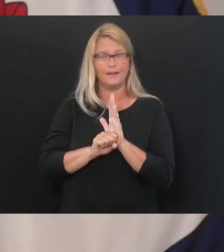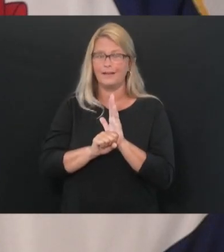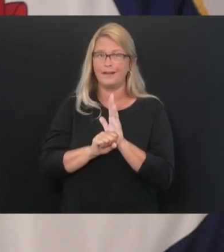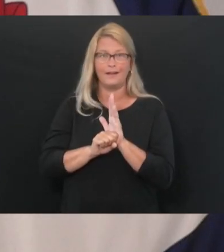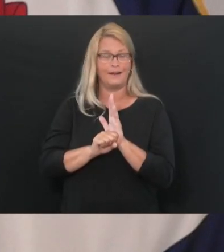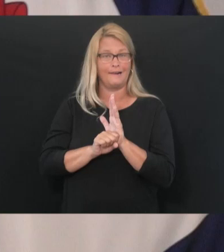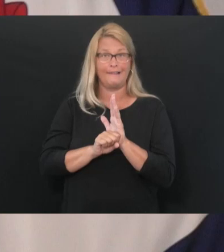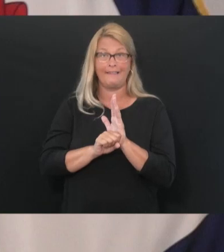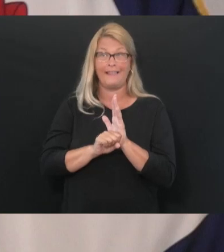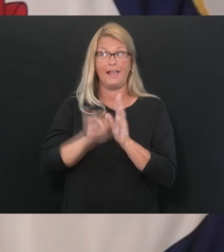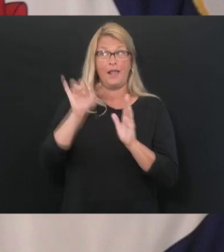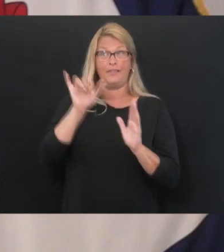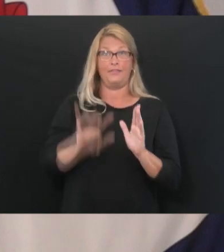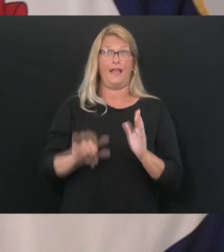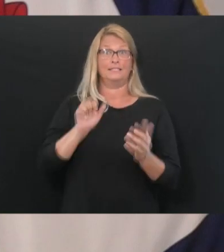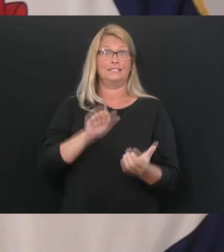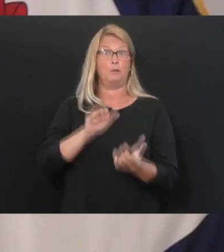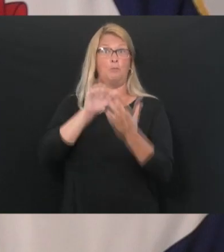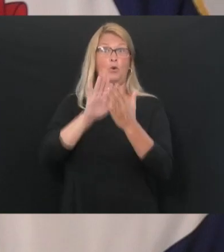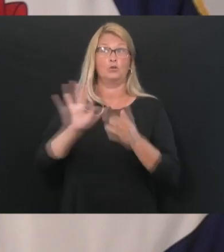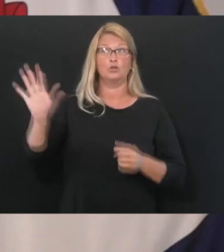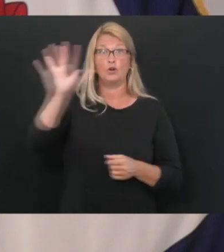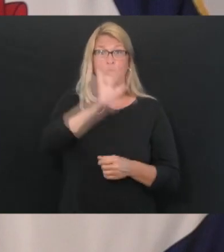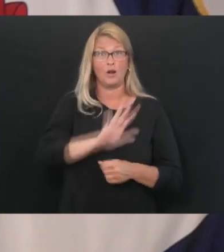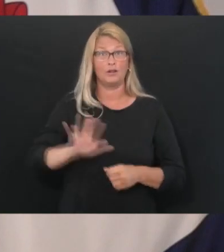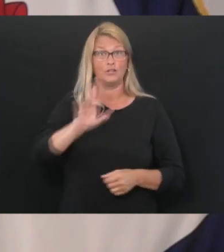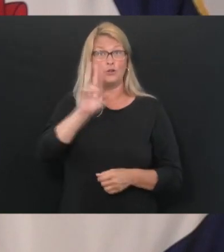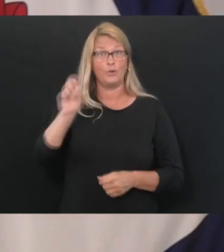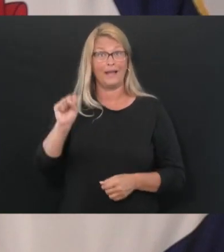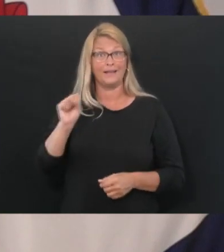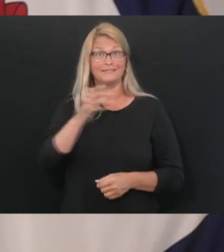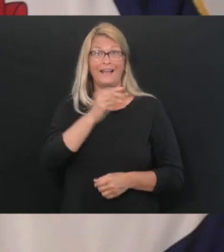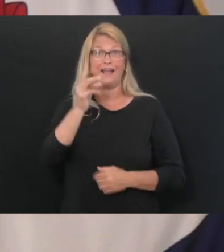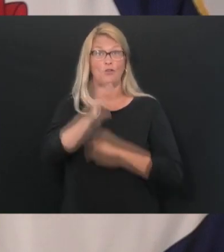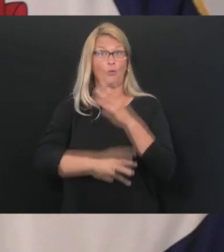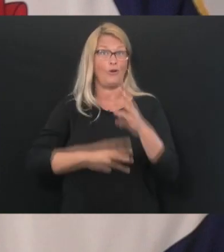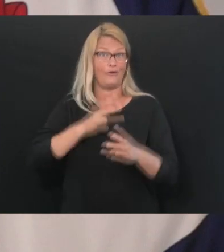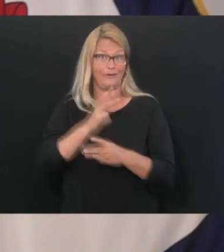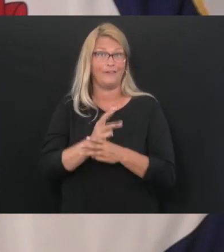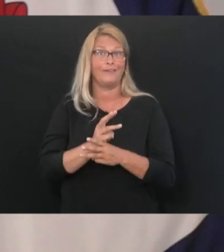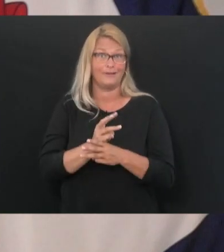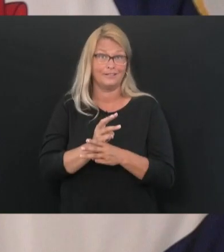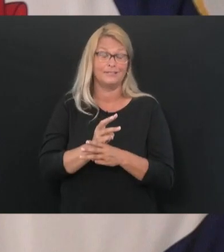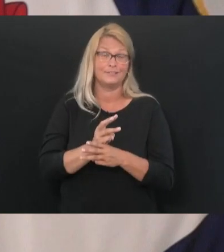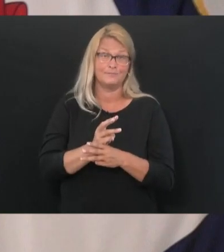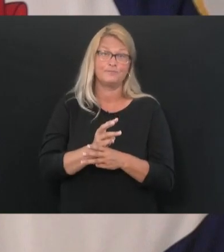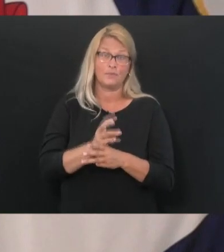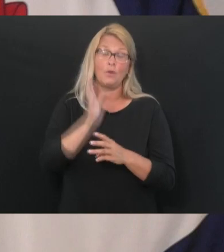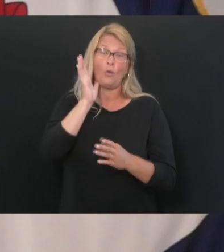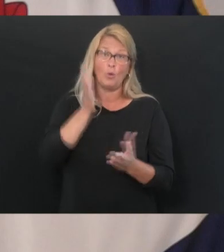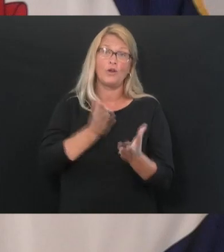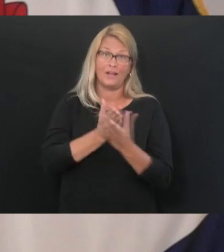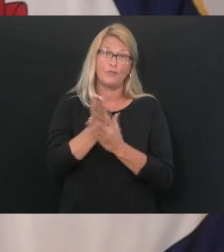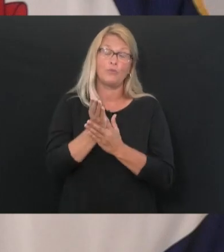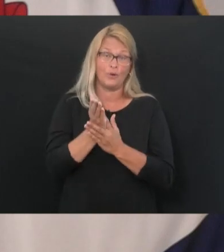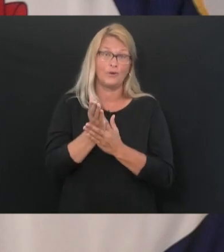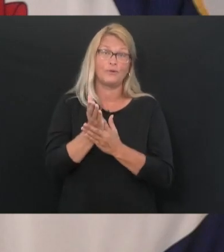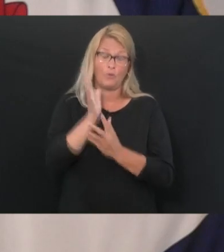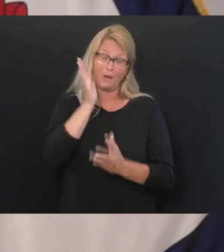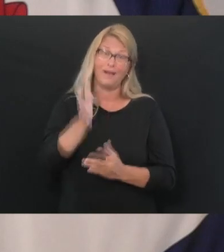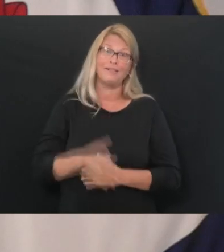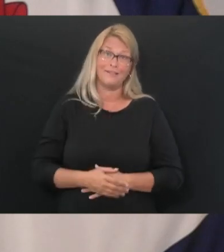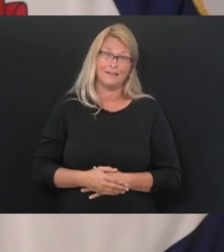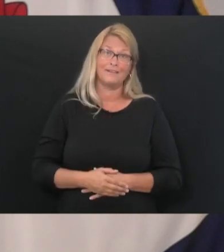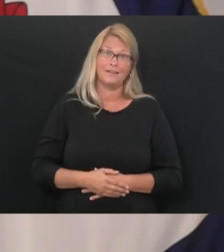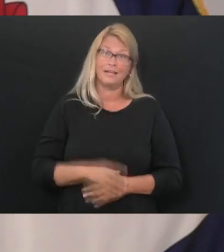concern of the broader approach across our nation as well as the world. We're going to get through this, West Virginia, but